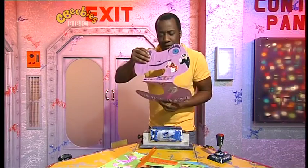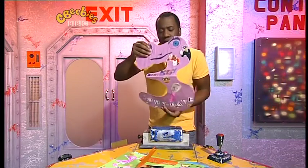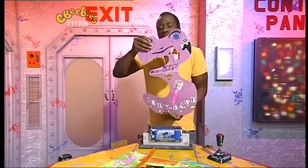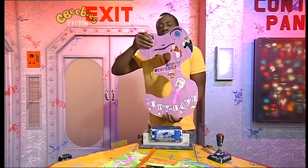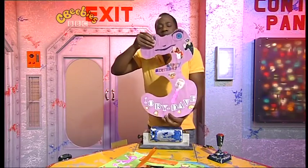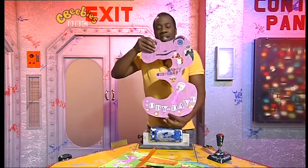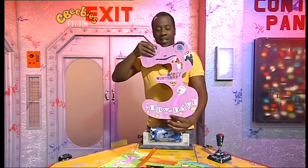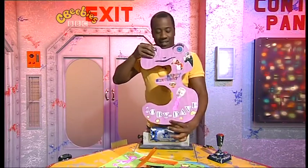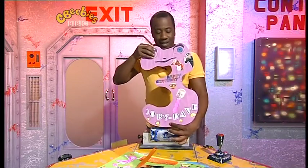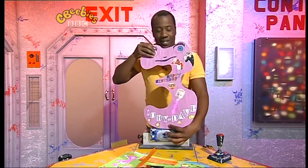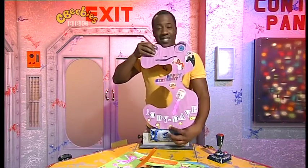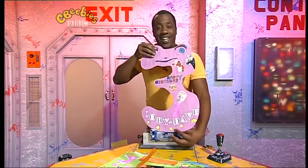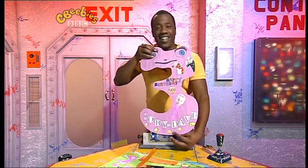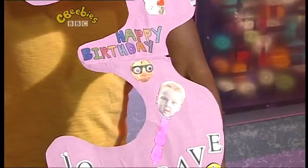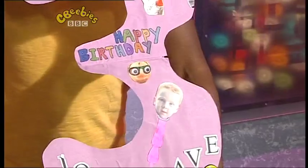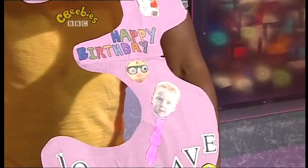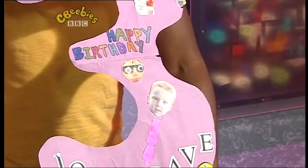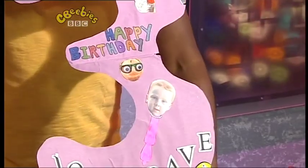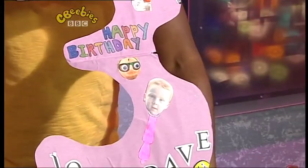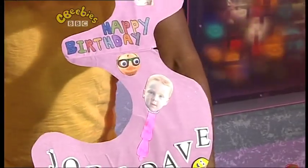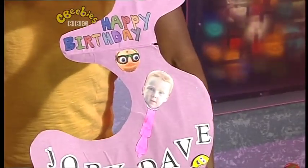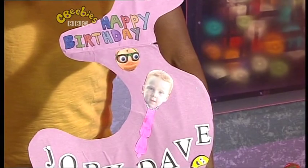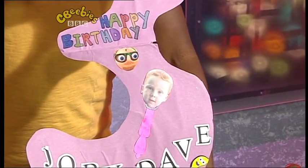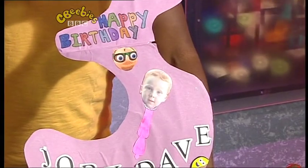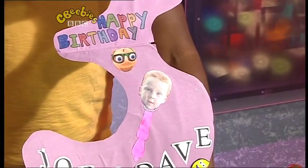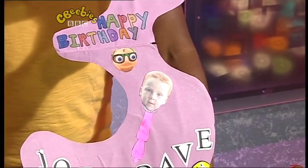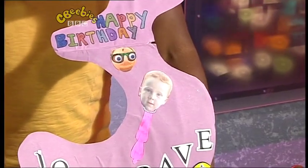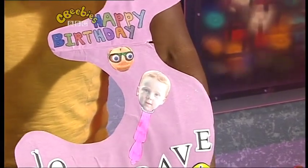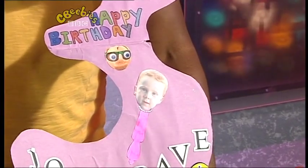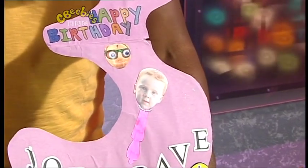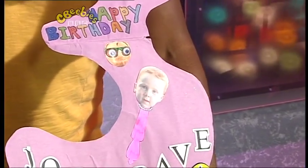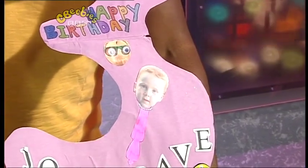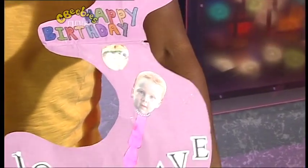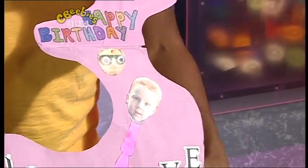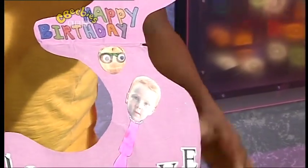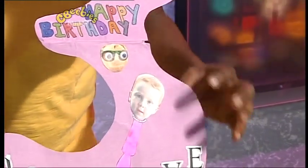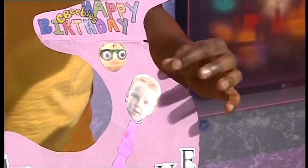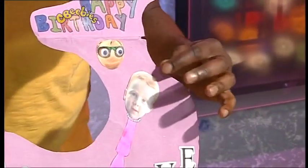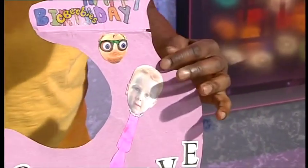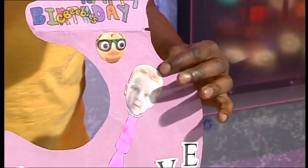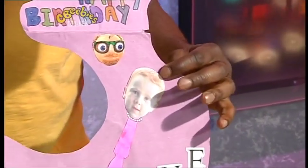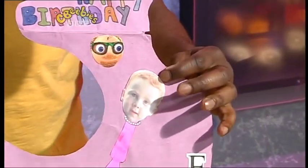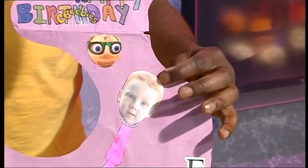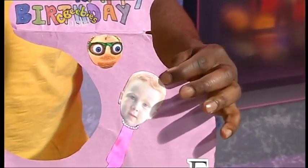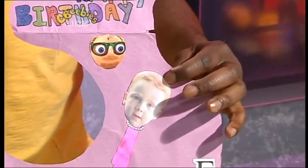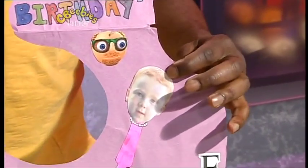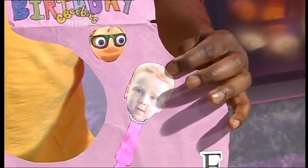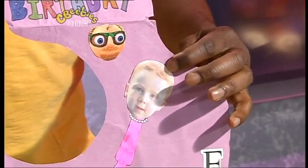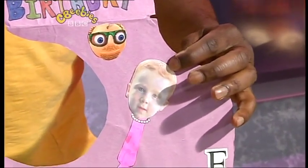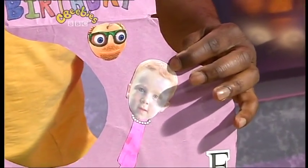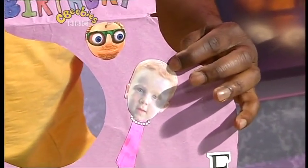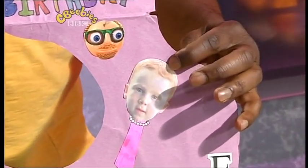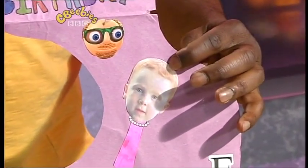And if I fold it down like that, we can see it's the number three. Yes, but where is... Oh, look down there. There's the birthday boy.